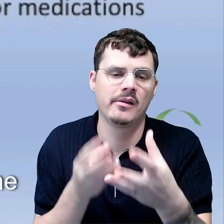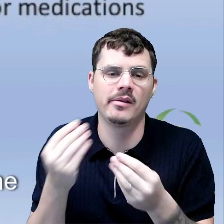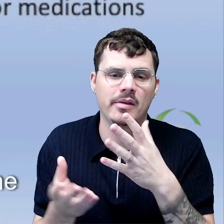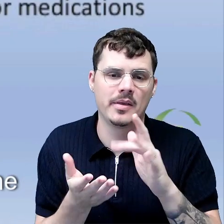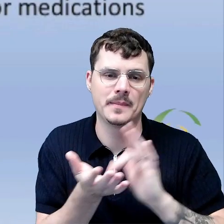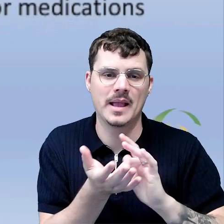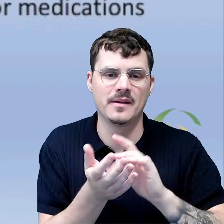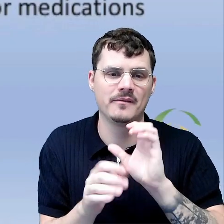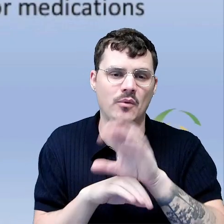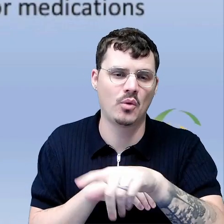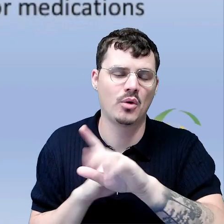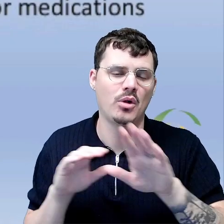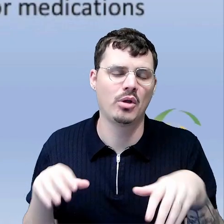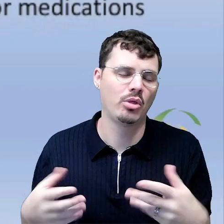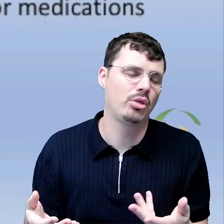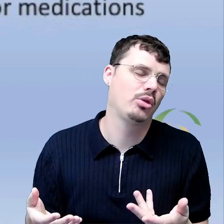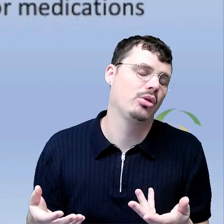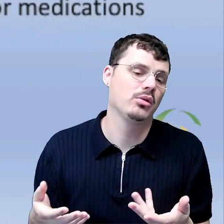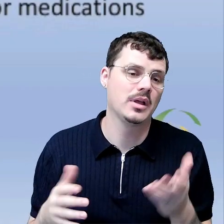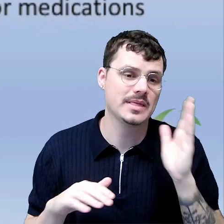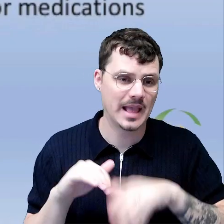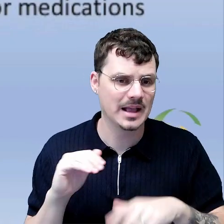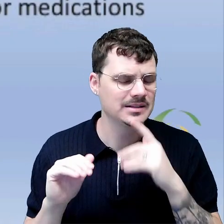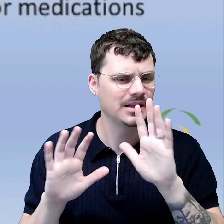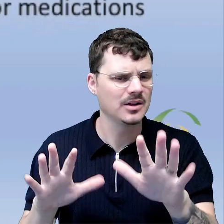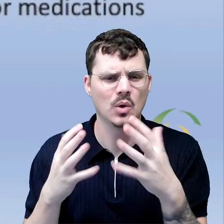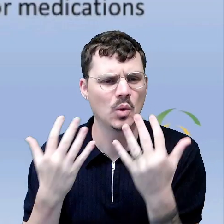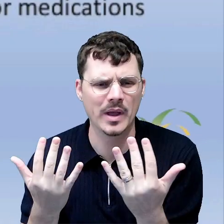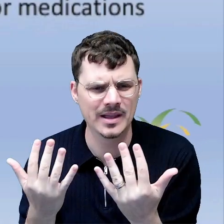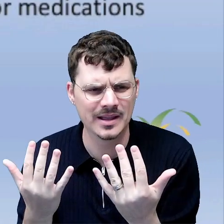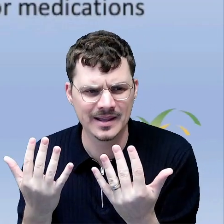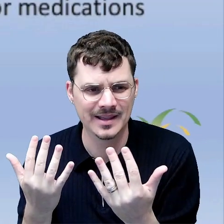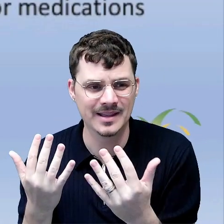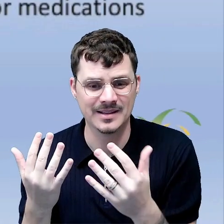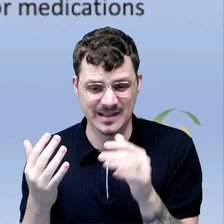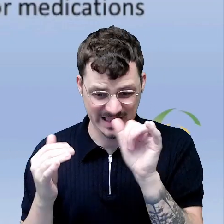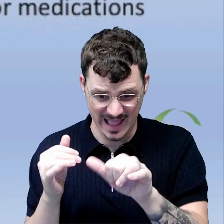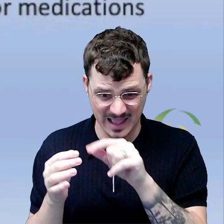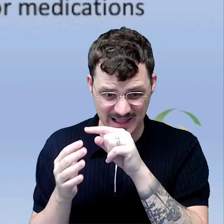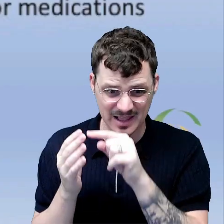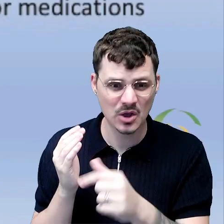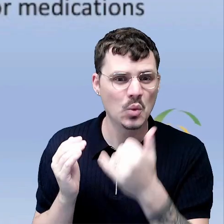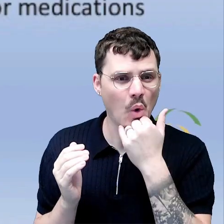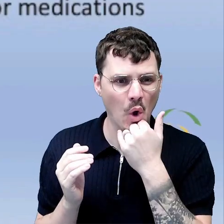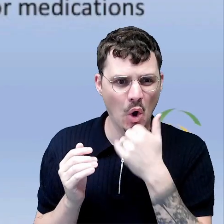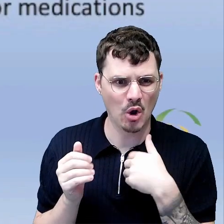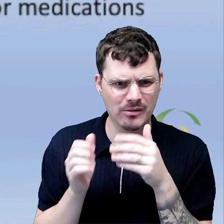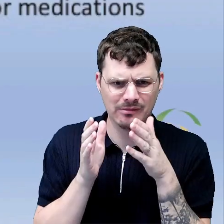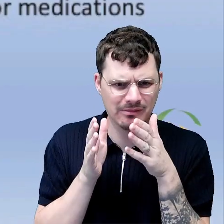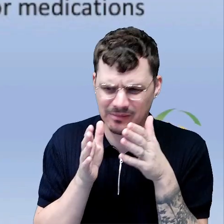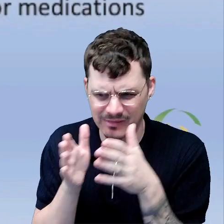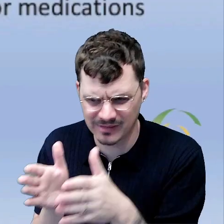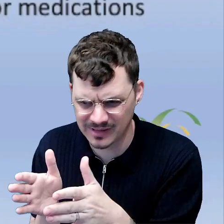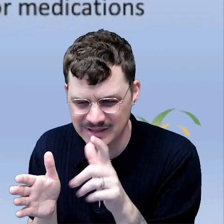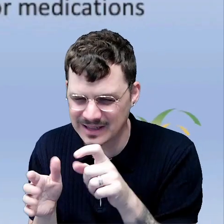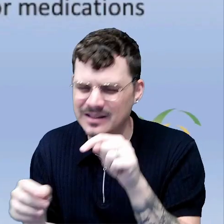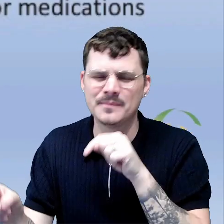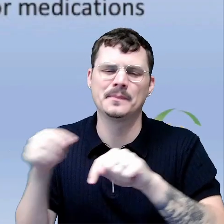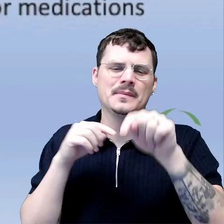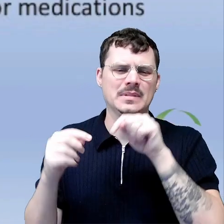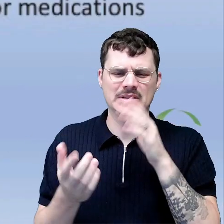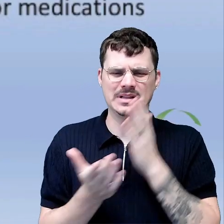sedating medicine. Instead of saying, wait, stop, this path is the wrong path. We got to stop